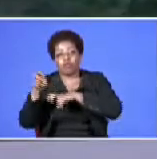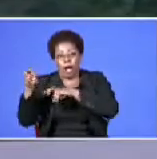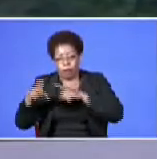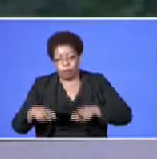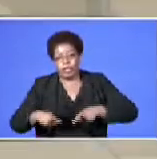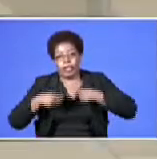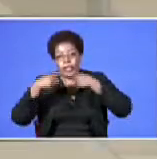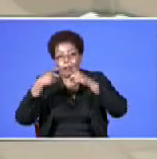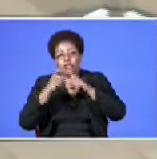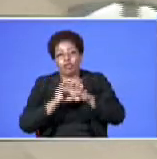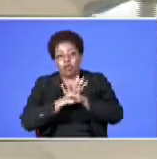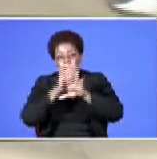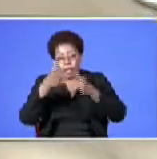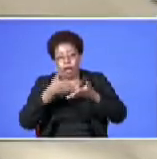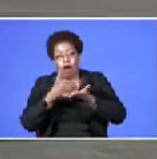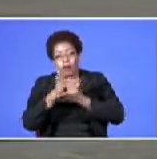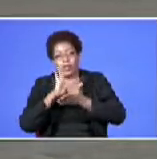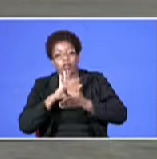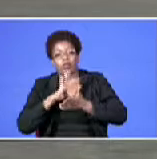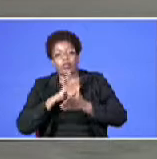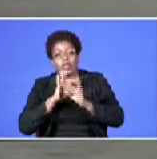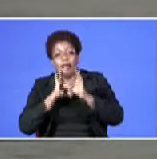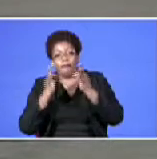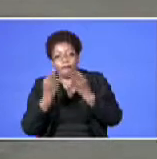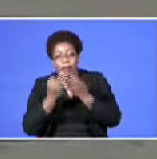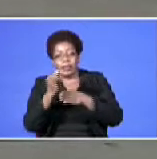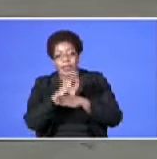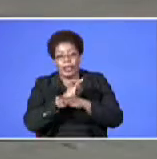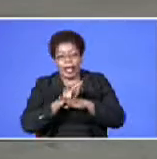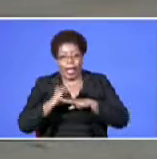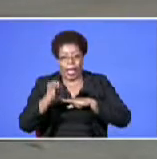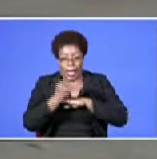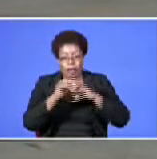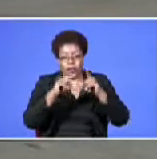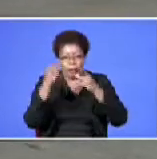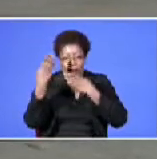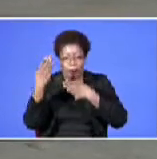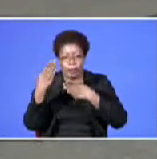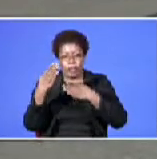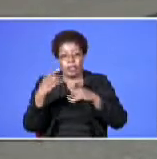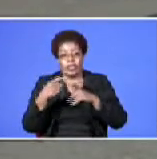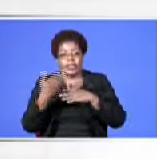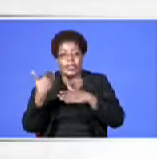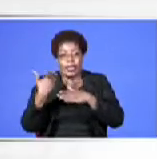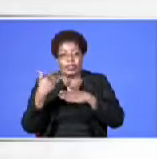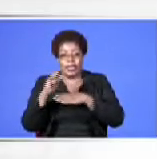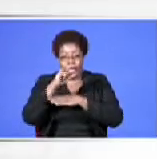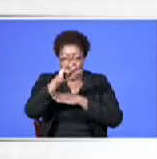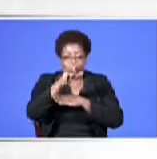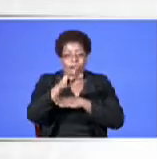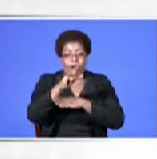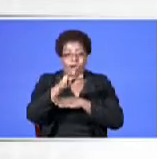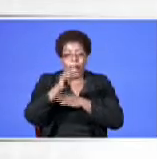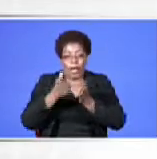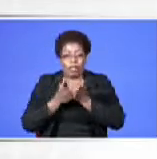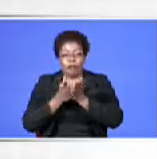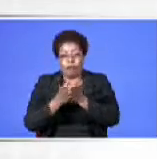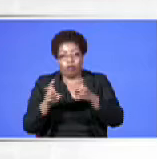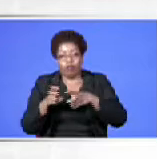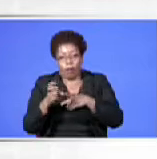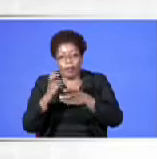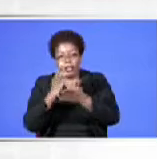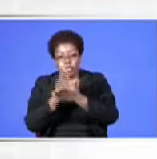cleared family islands who have been stuck on New Providence and Grand Bahama since air and sea travel was closed to passengers due to the COVID-19